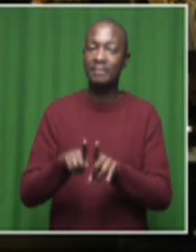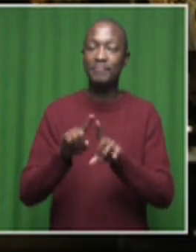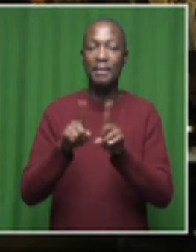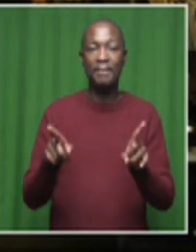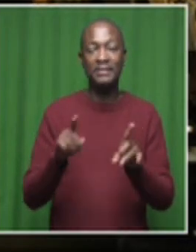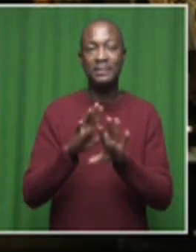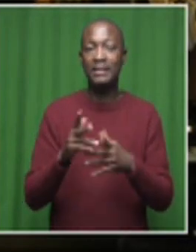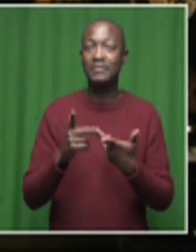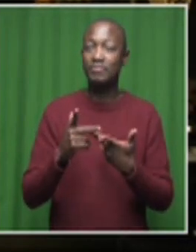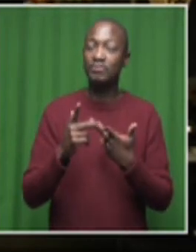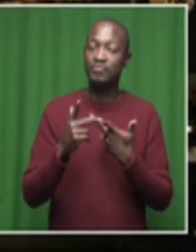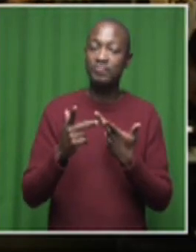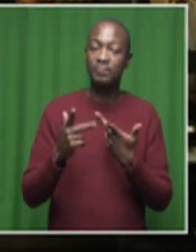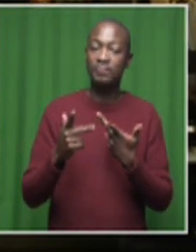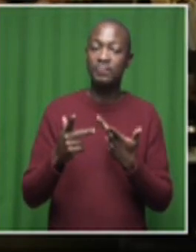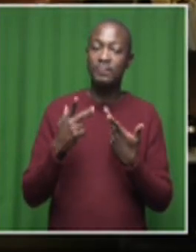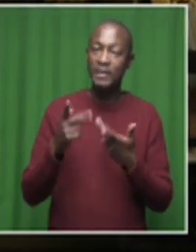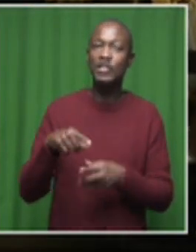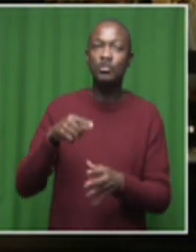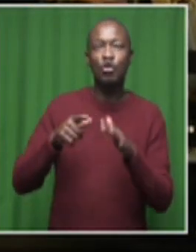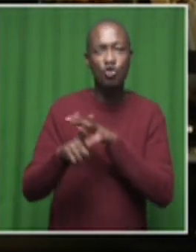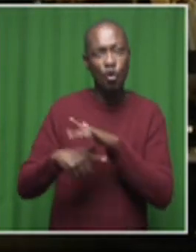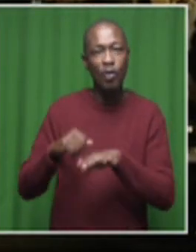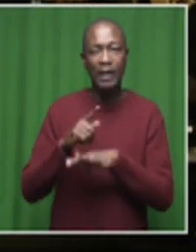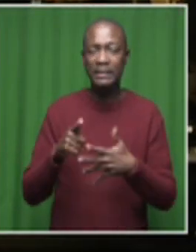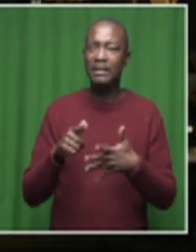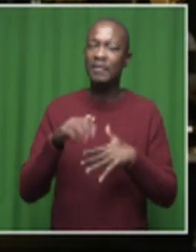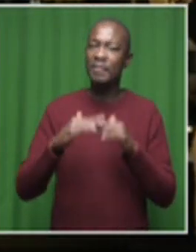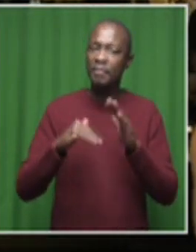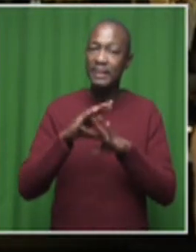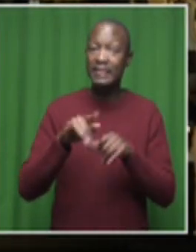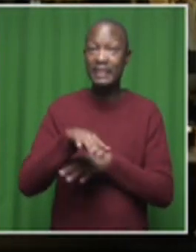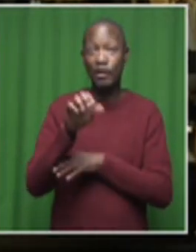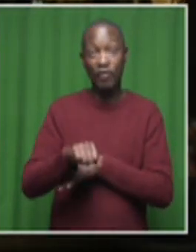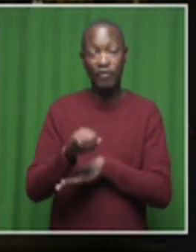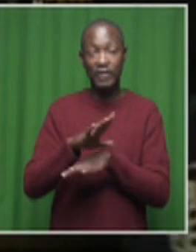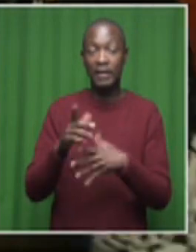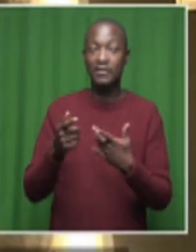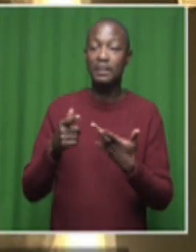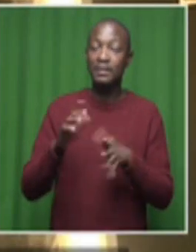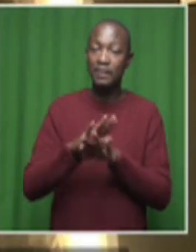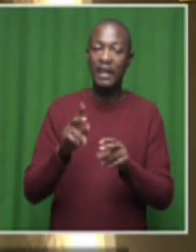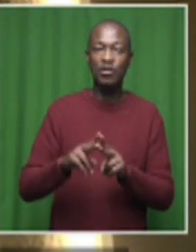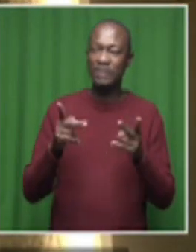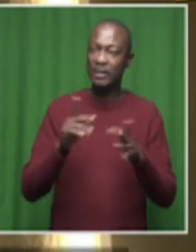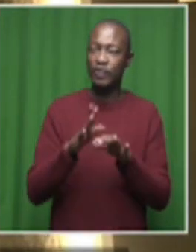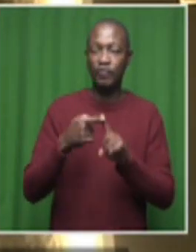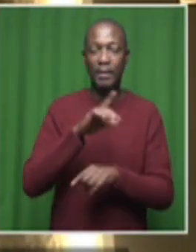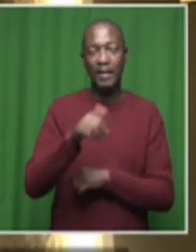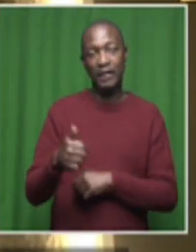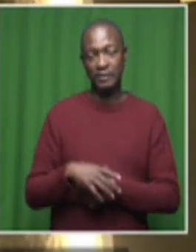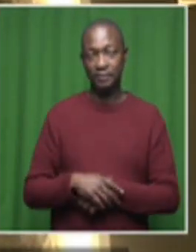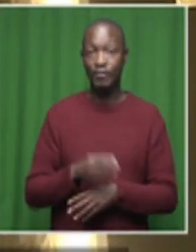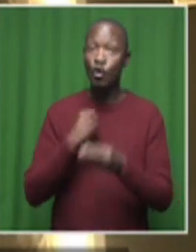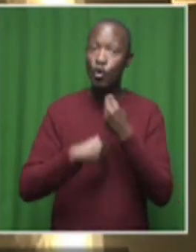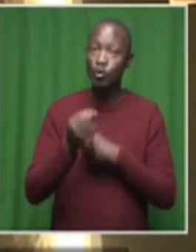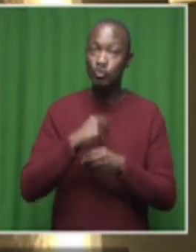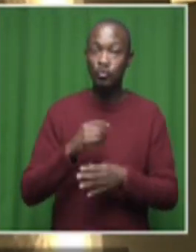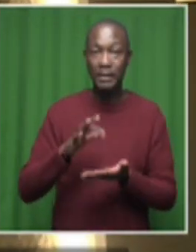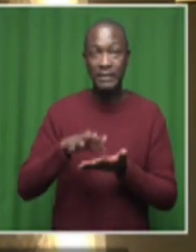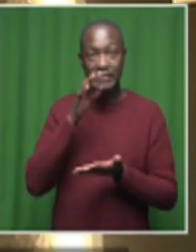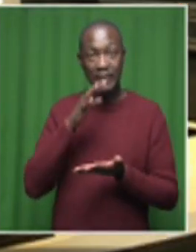very, very locally built. And South African consumers are same yet different from the others. Consumers are snacking more these days